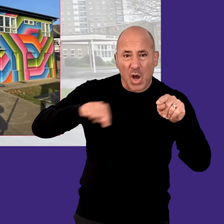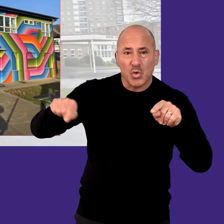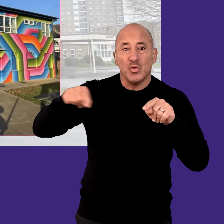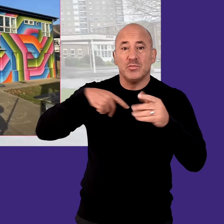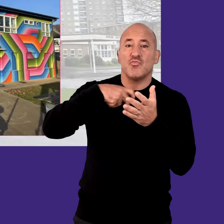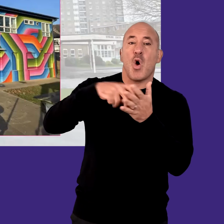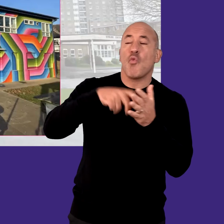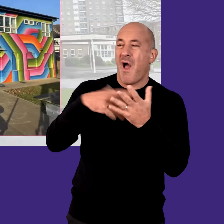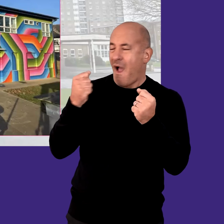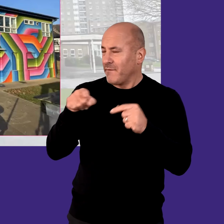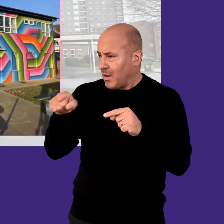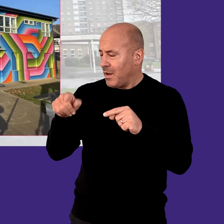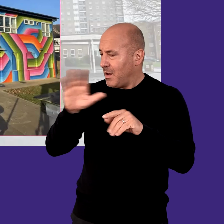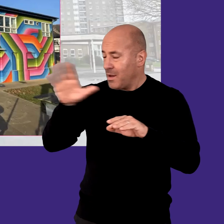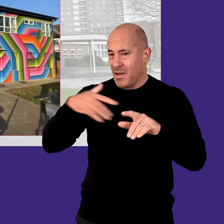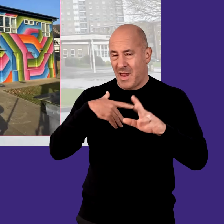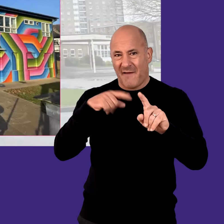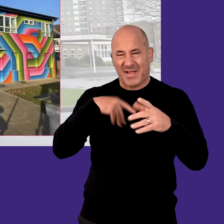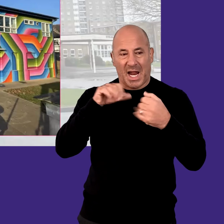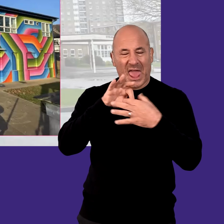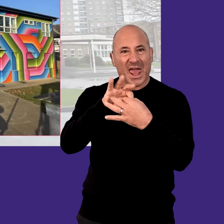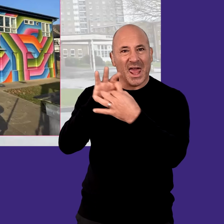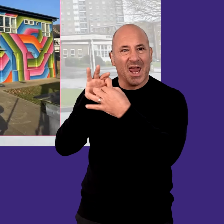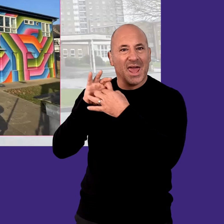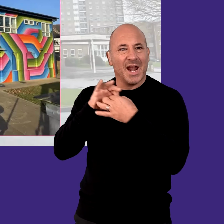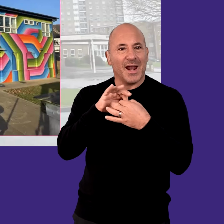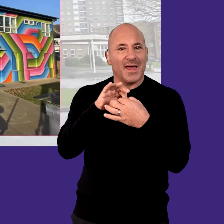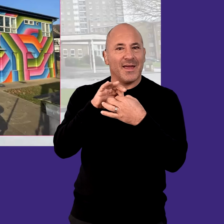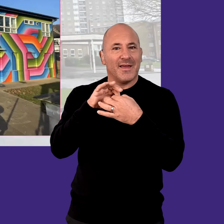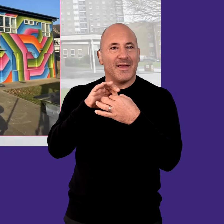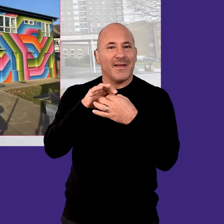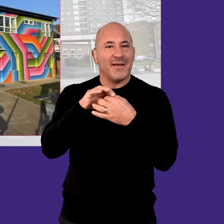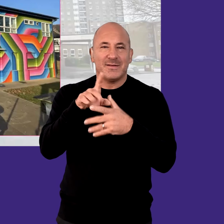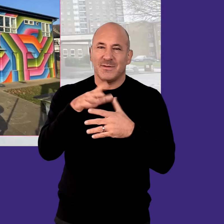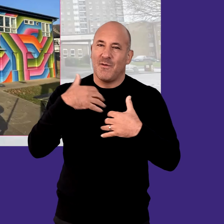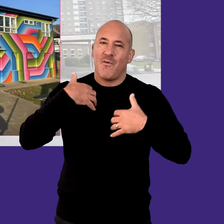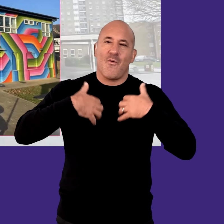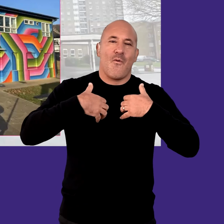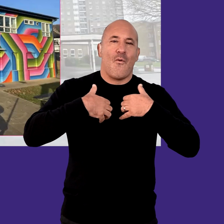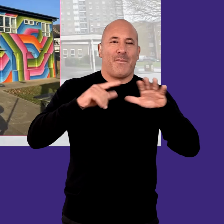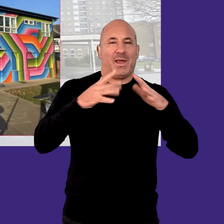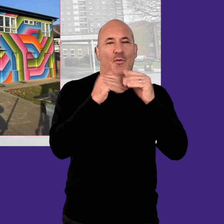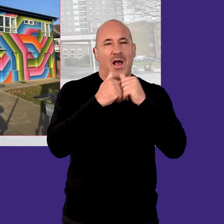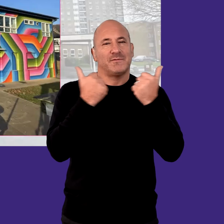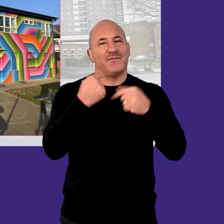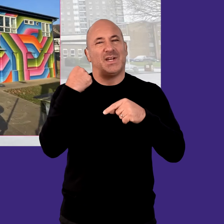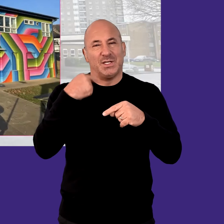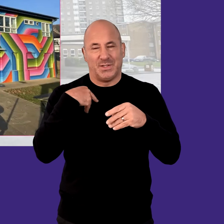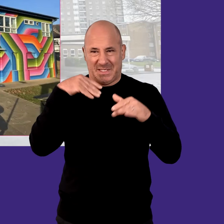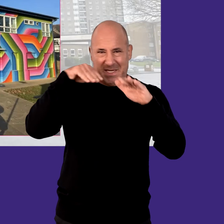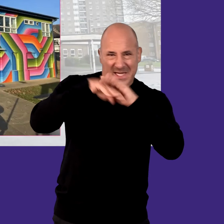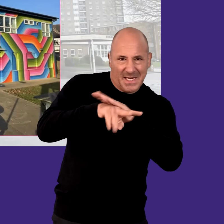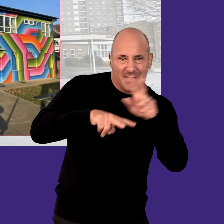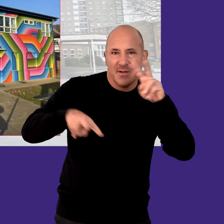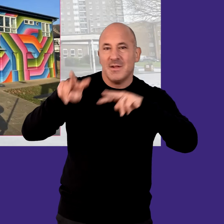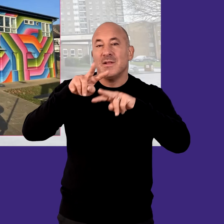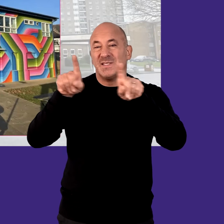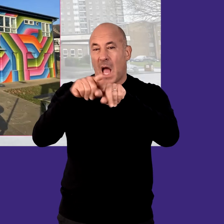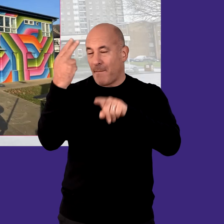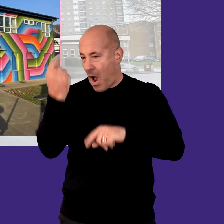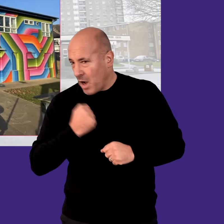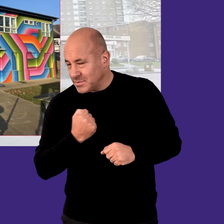is in the different community venues. As we're walking along, it really connects us. So as we can see, and I'm thinking,